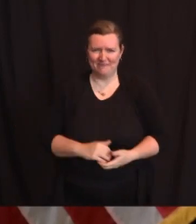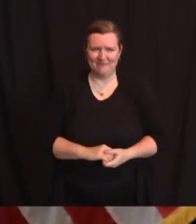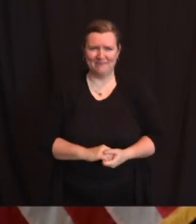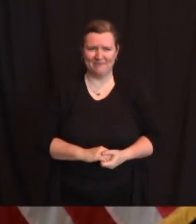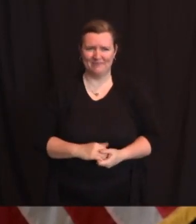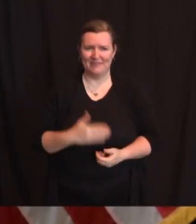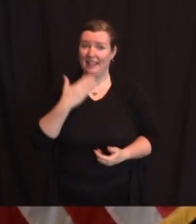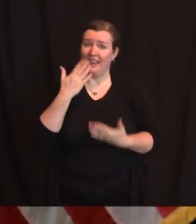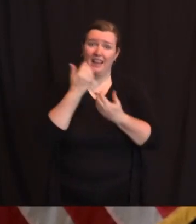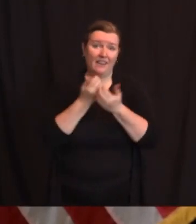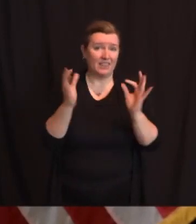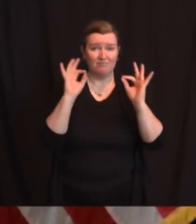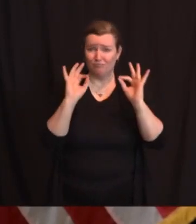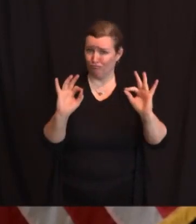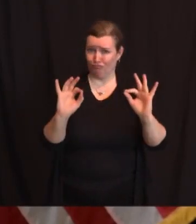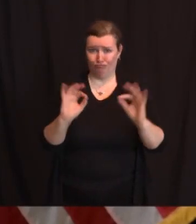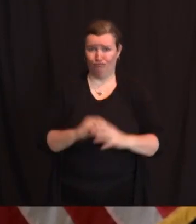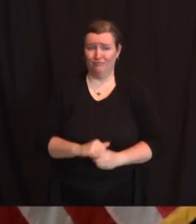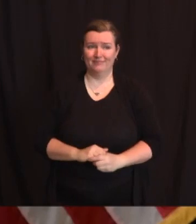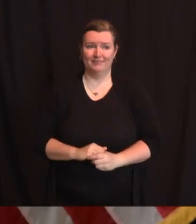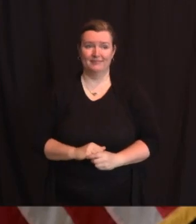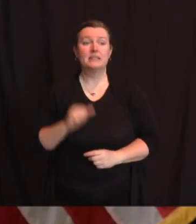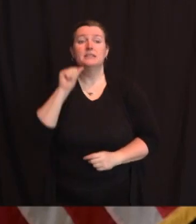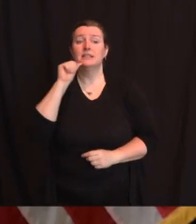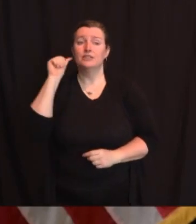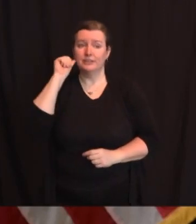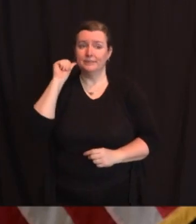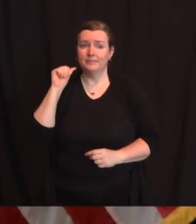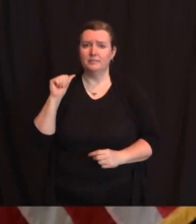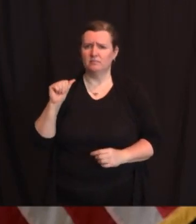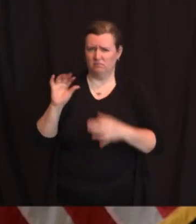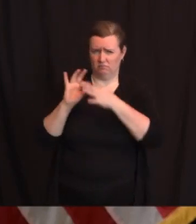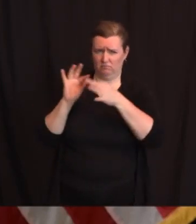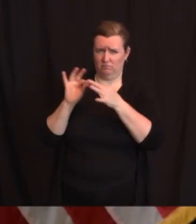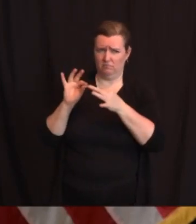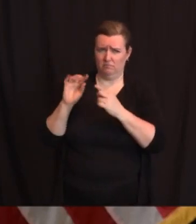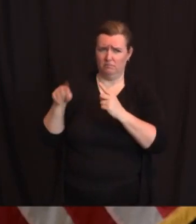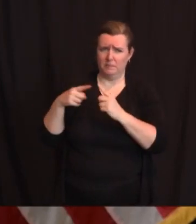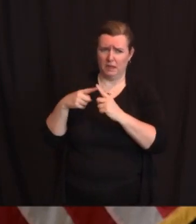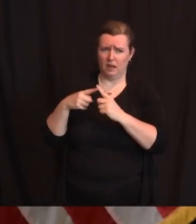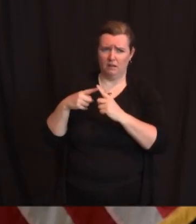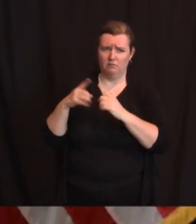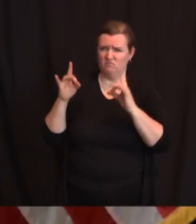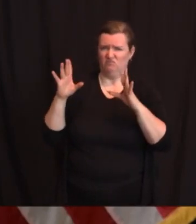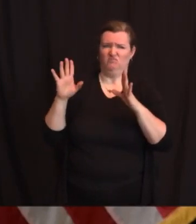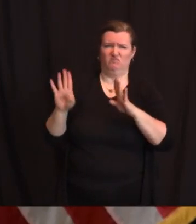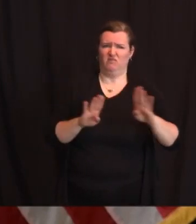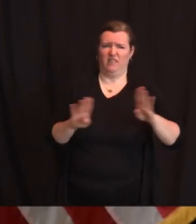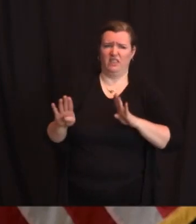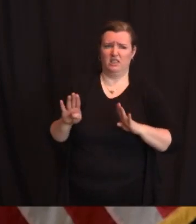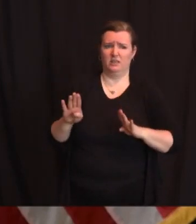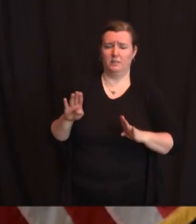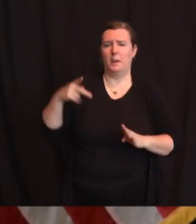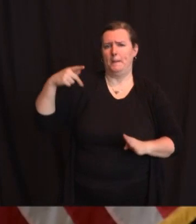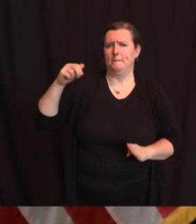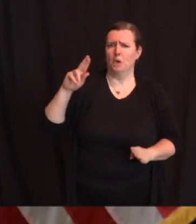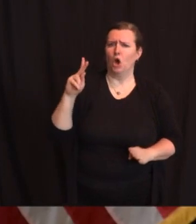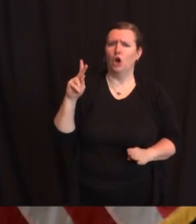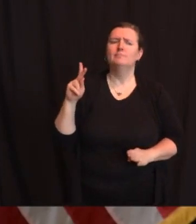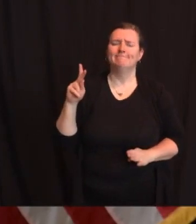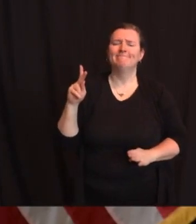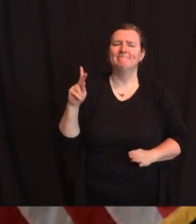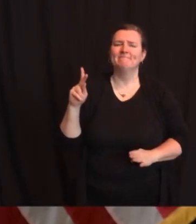everything. I got a lot of feedback yesterday after your comments about the aberrant behavior at parks. I hope that we're able to make